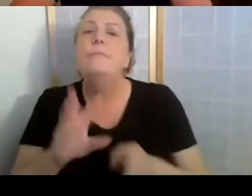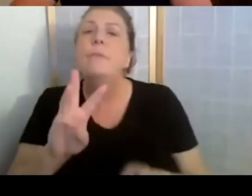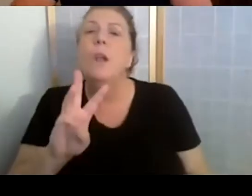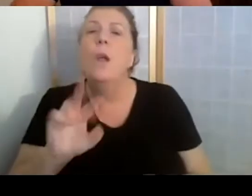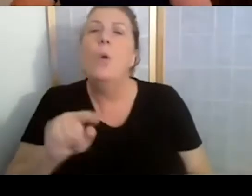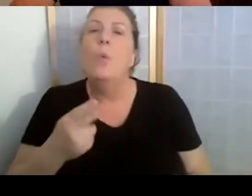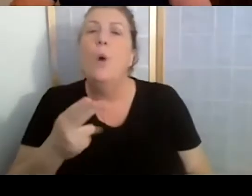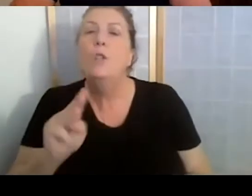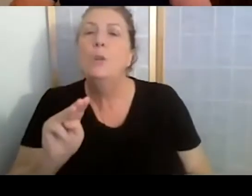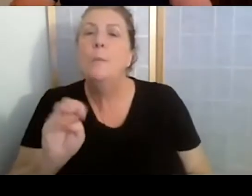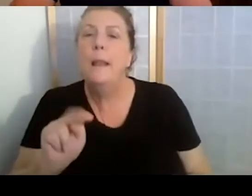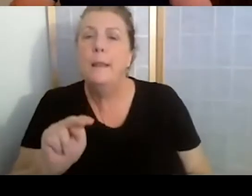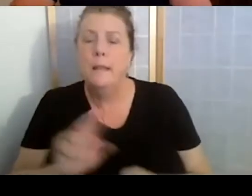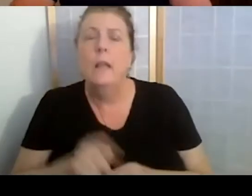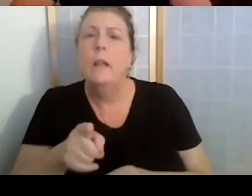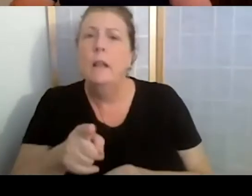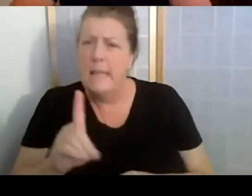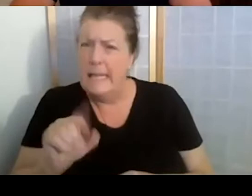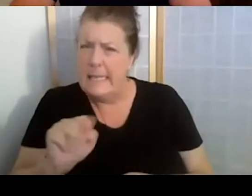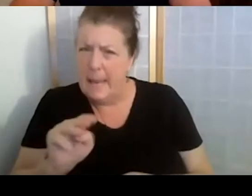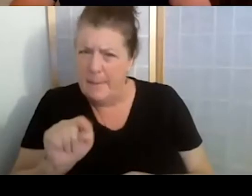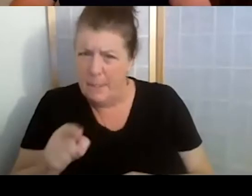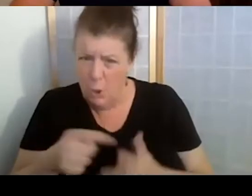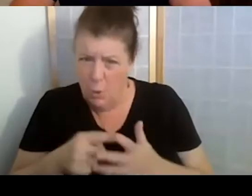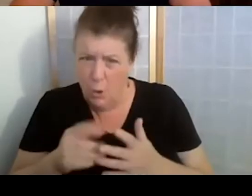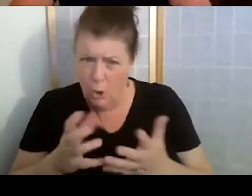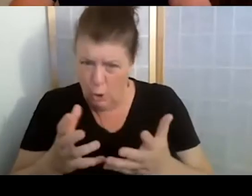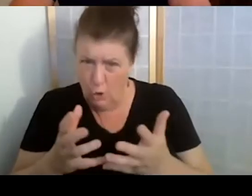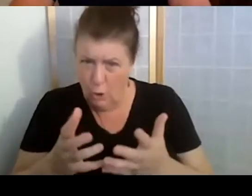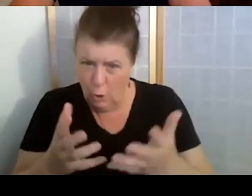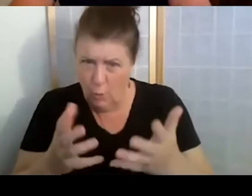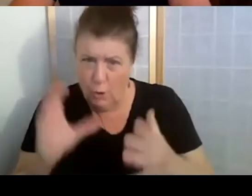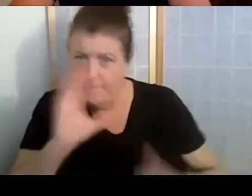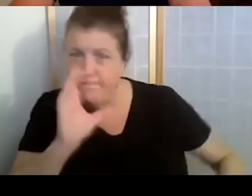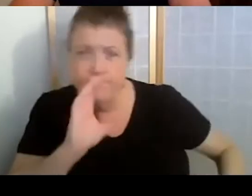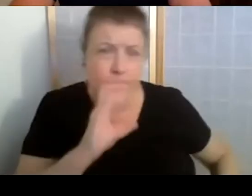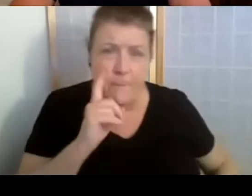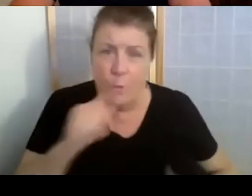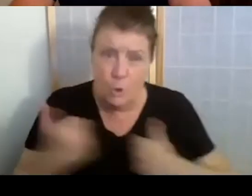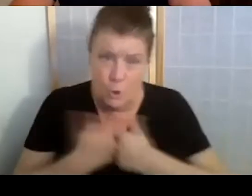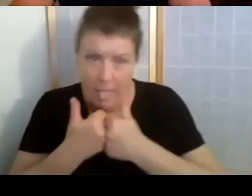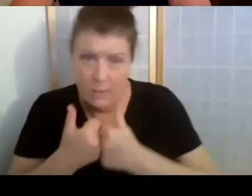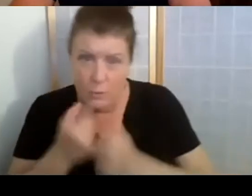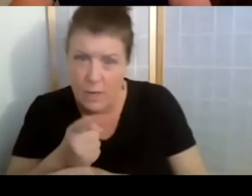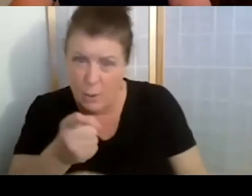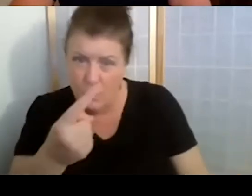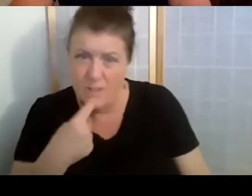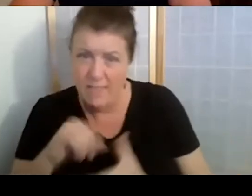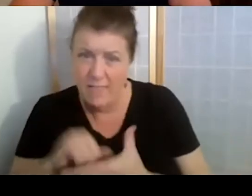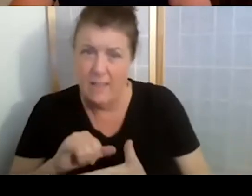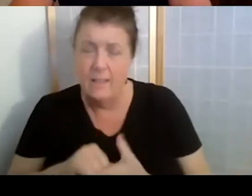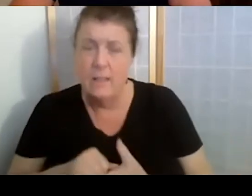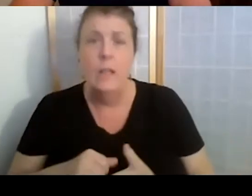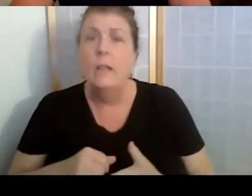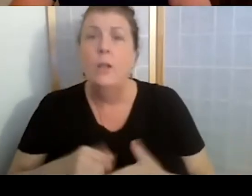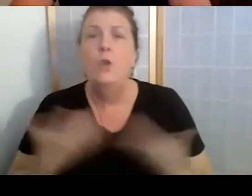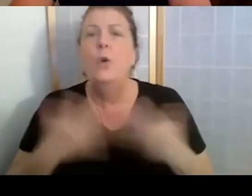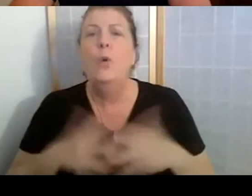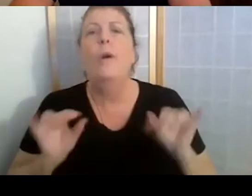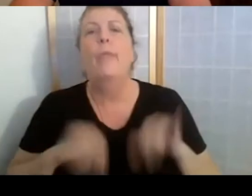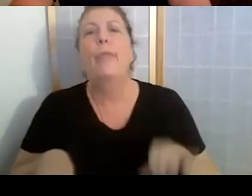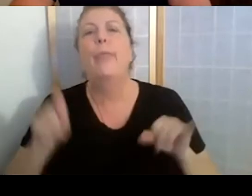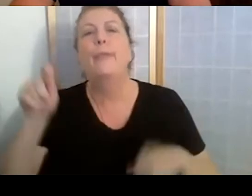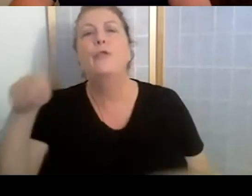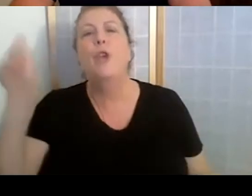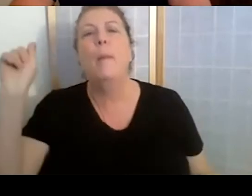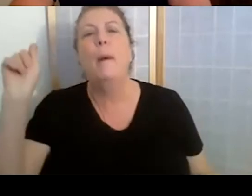you kind of spoke to it already, Damon, that you were looking to be challenged because you were not looking to virtue signal and you were not looking to check a box. I do think